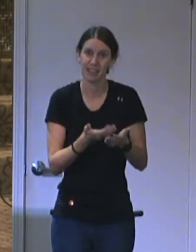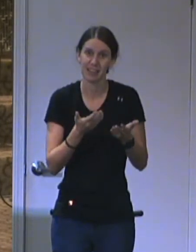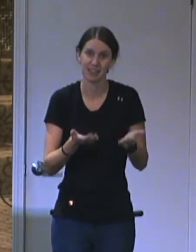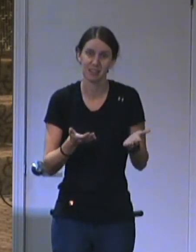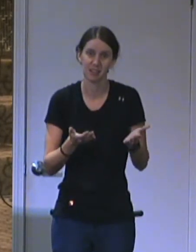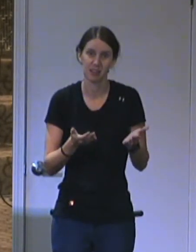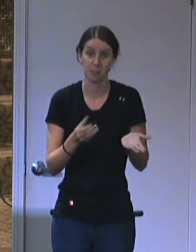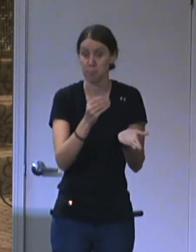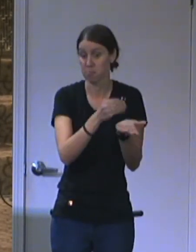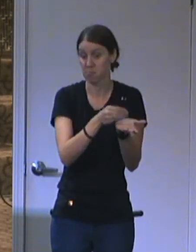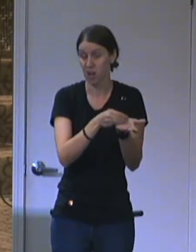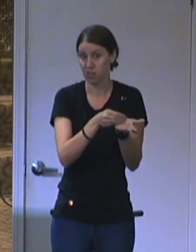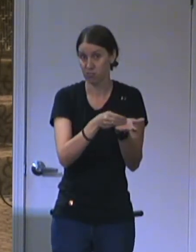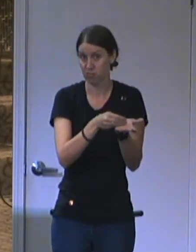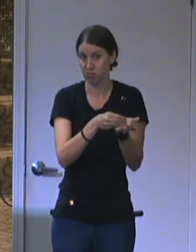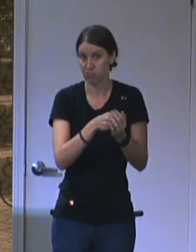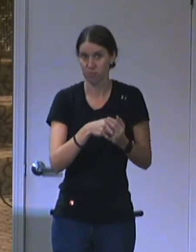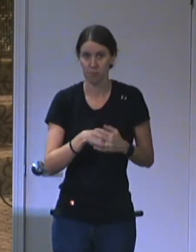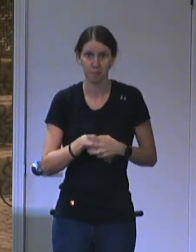Money.